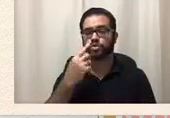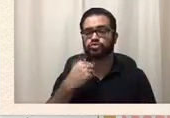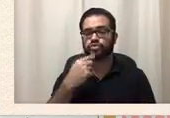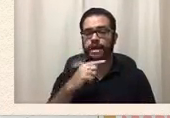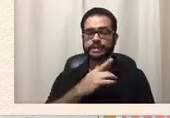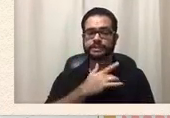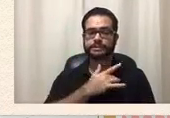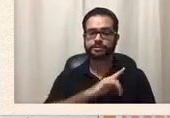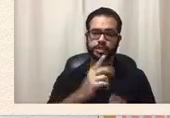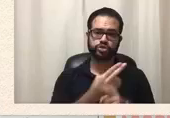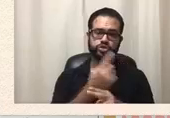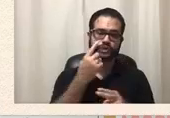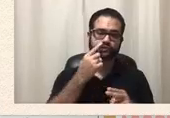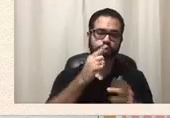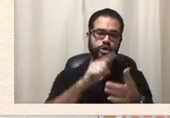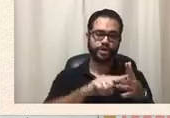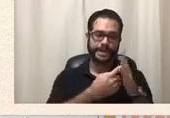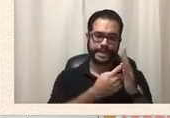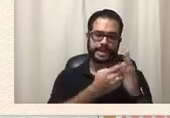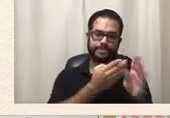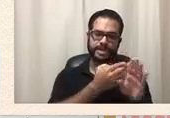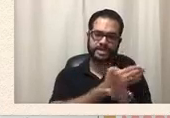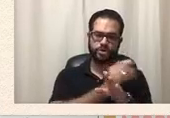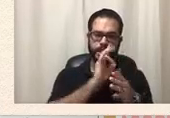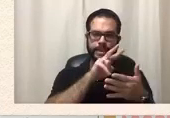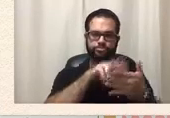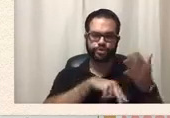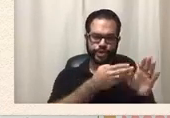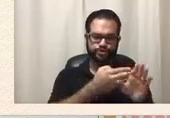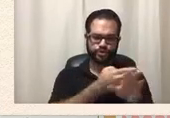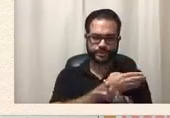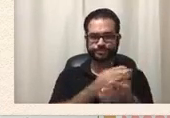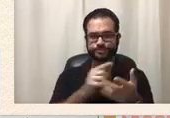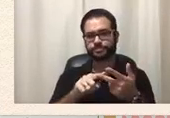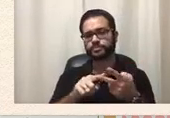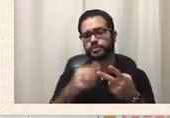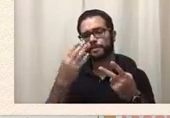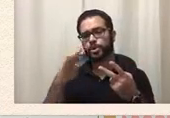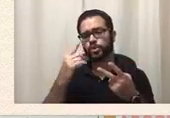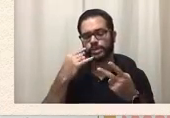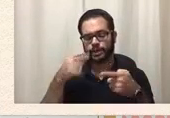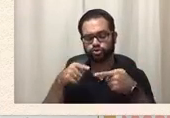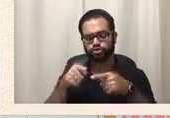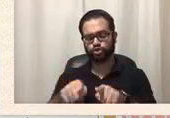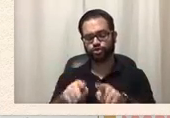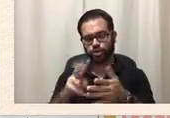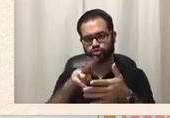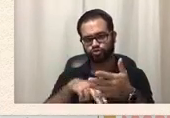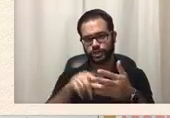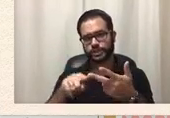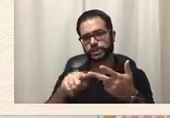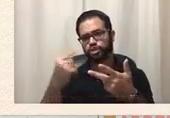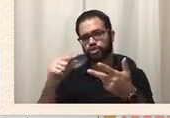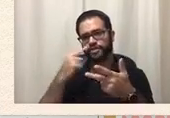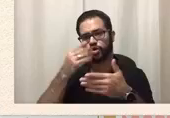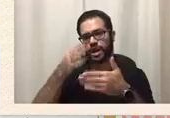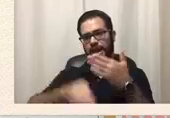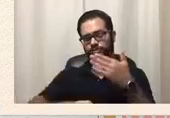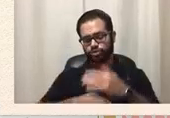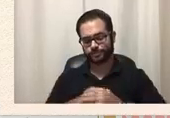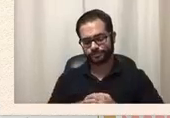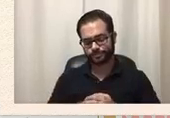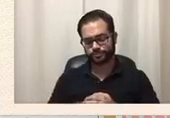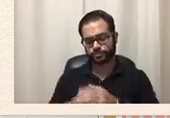read, like a pre-read. The blue is for during reading, and the green is for after reading. You can also read to your pet